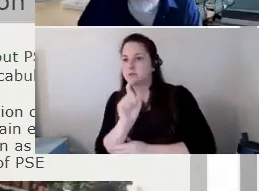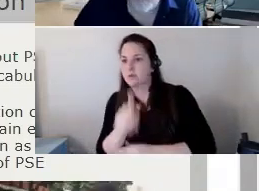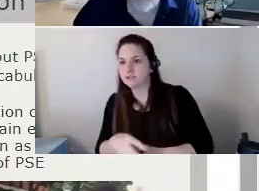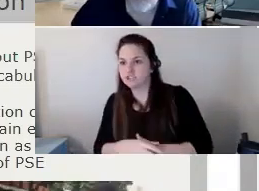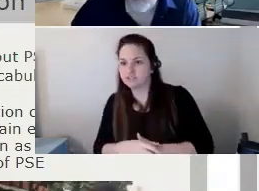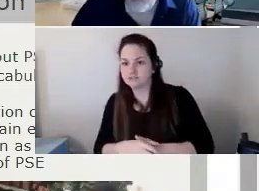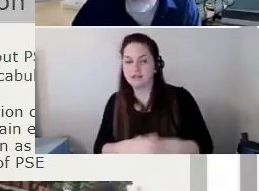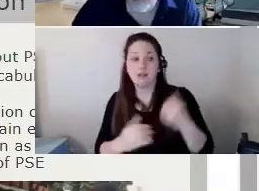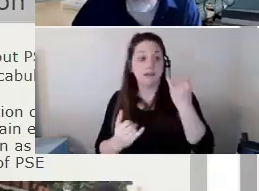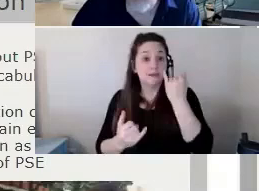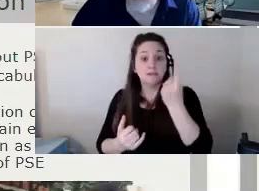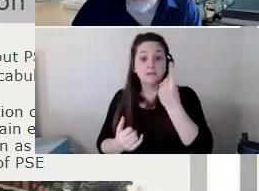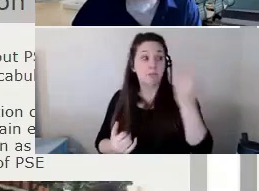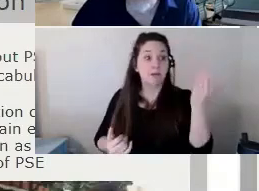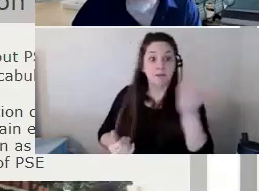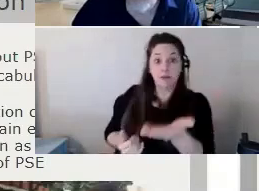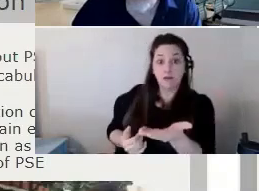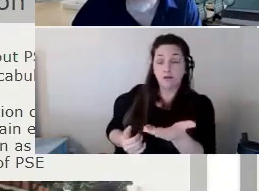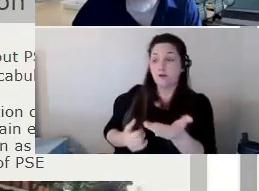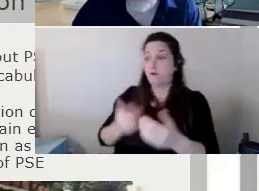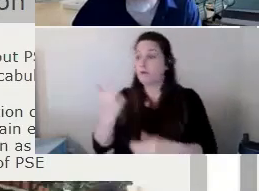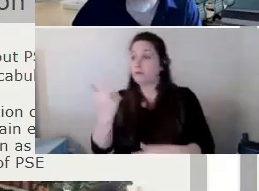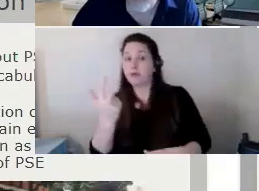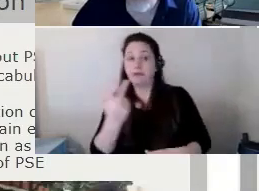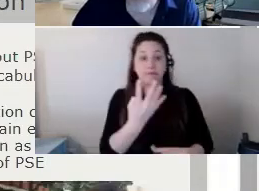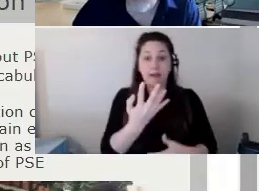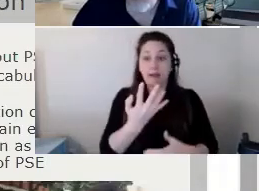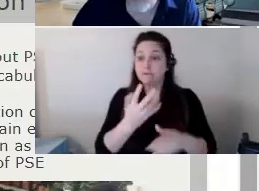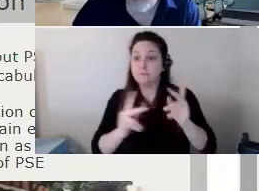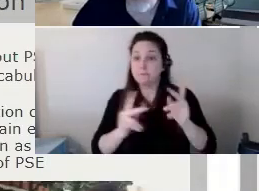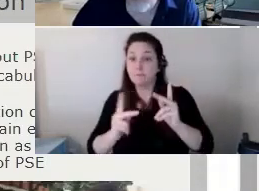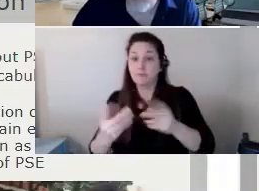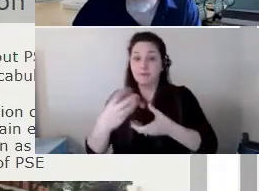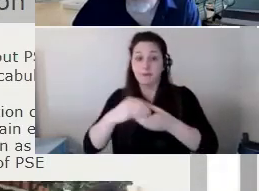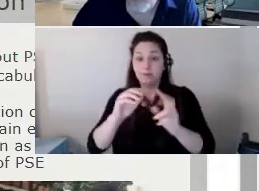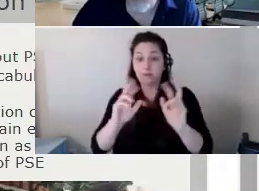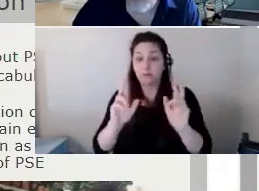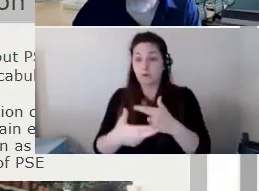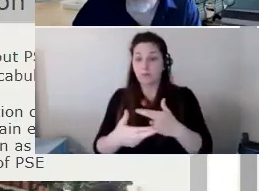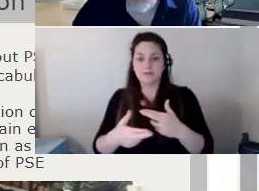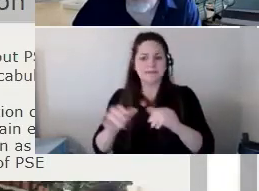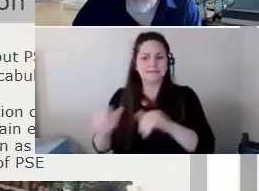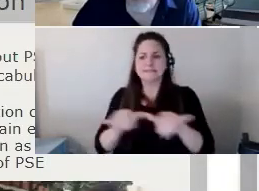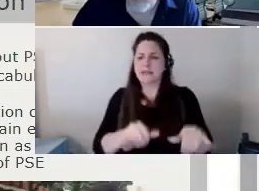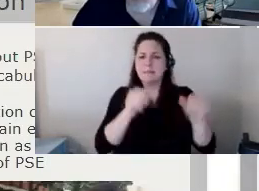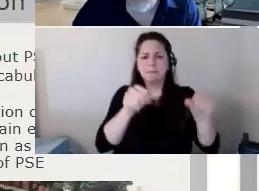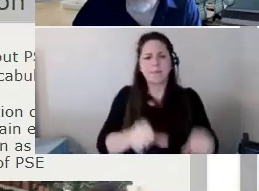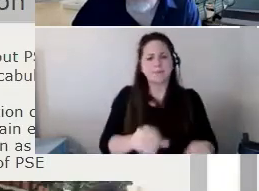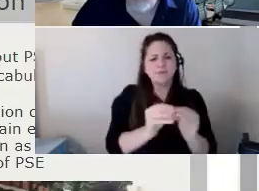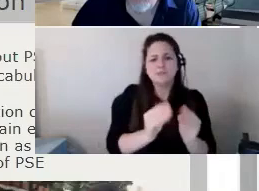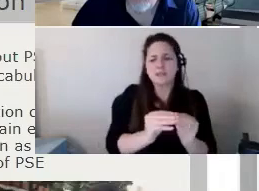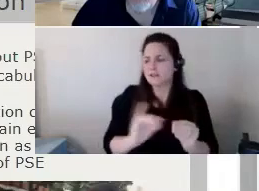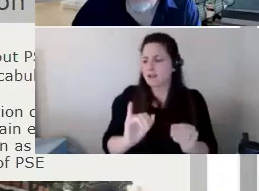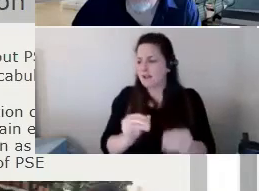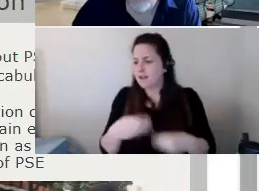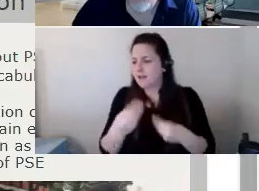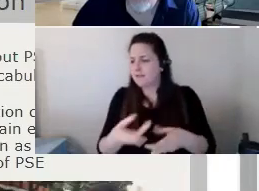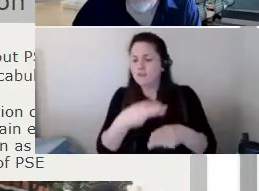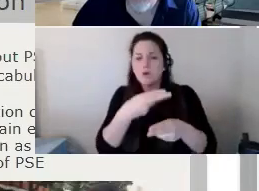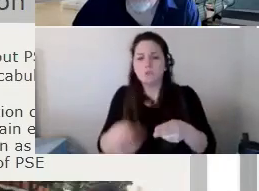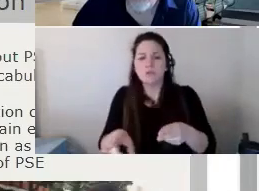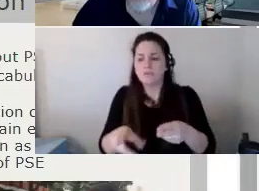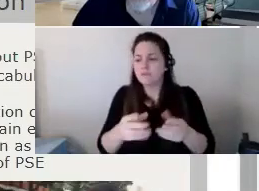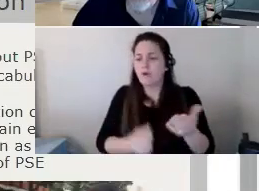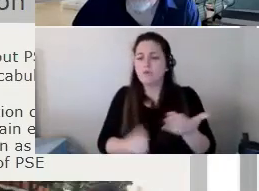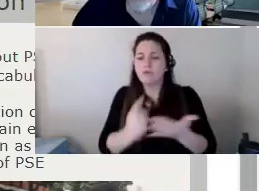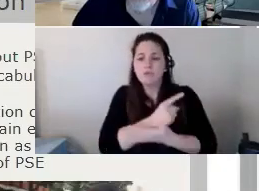comes in or there are 3 or 5 people in your room, you would do what you would do at a poster session. Let me give you a brief overview. I can